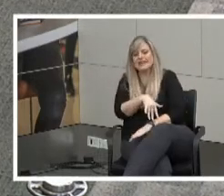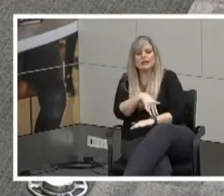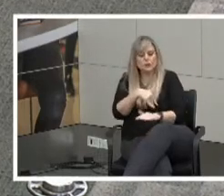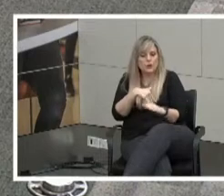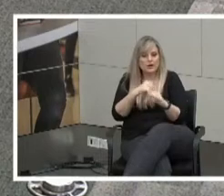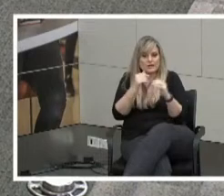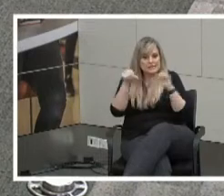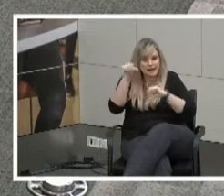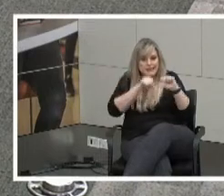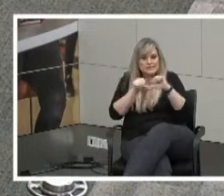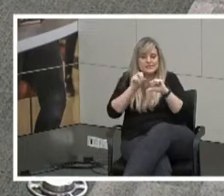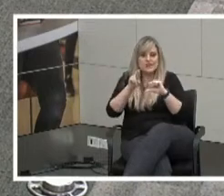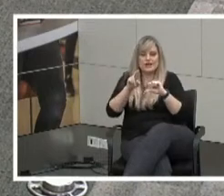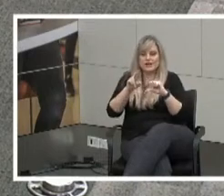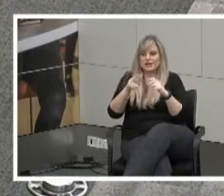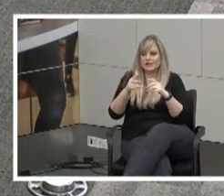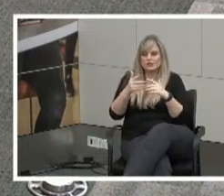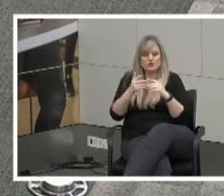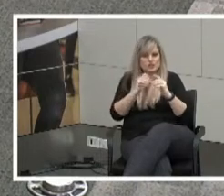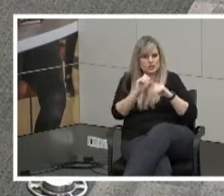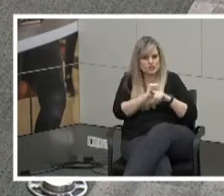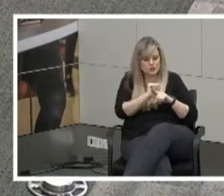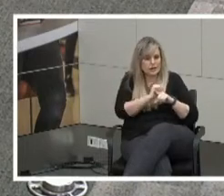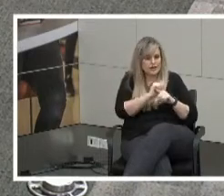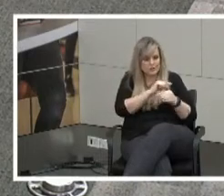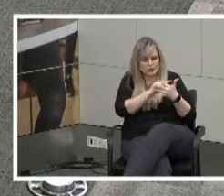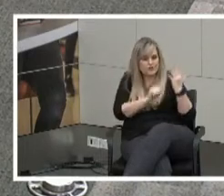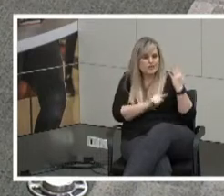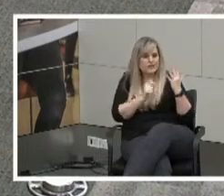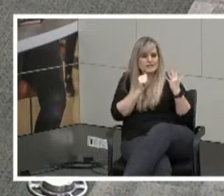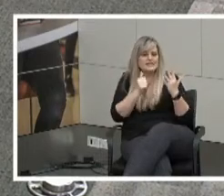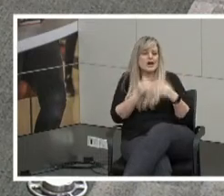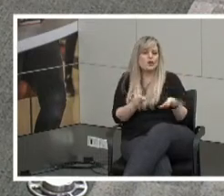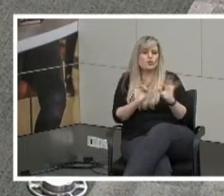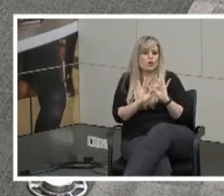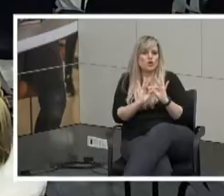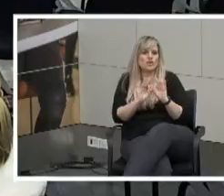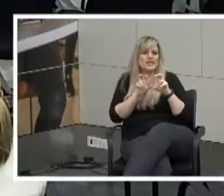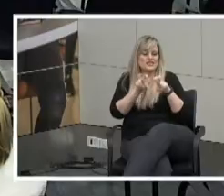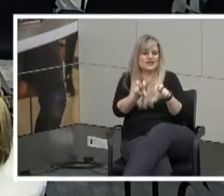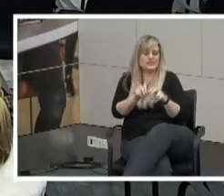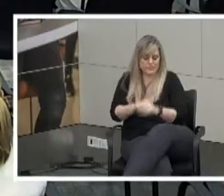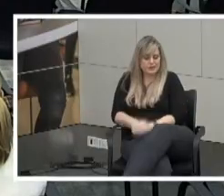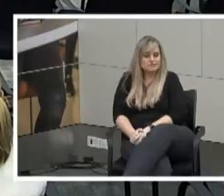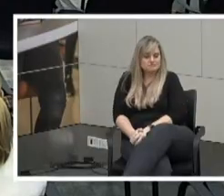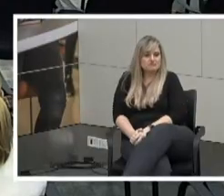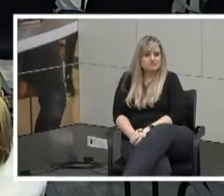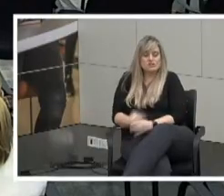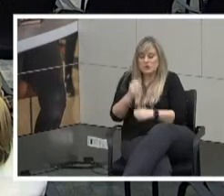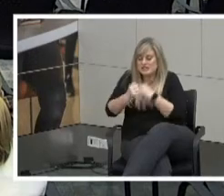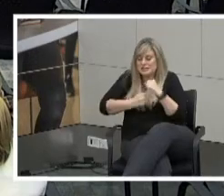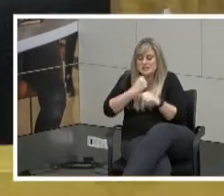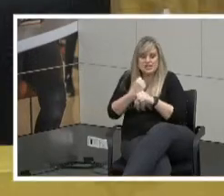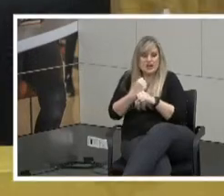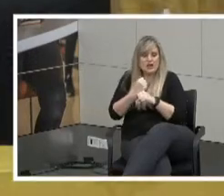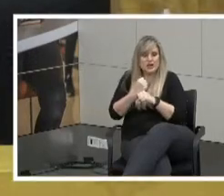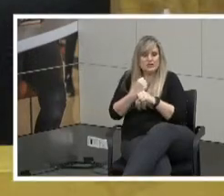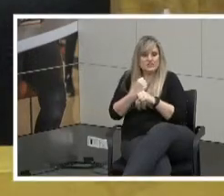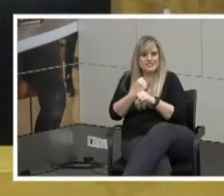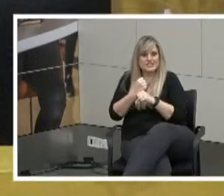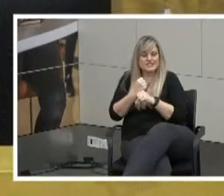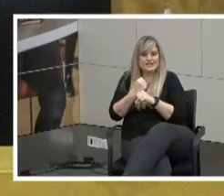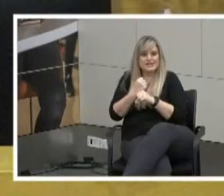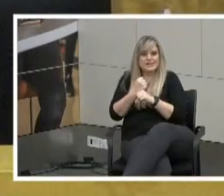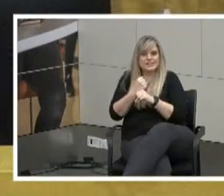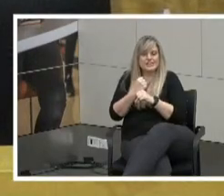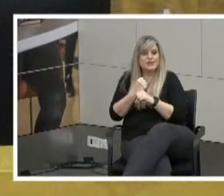Pursuits training them to be competitive in interest no longer thank you ma'am thank you thank you ma'am